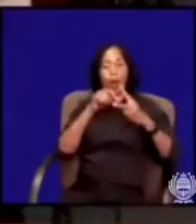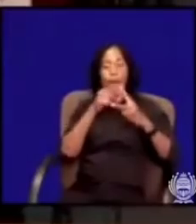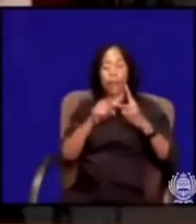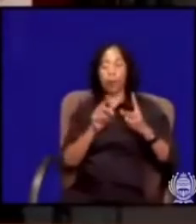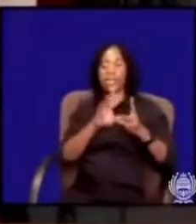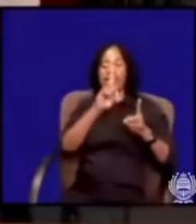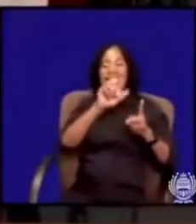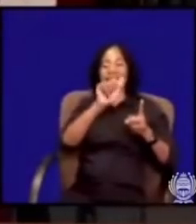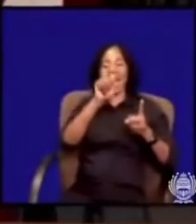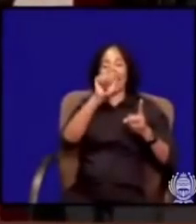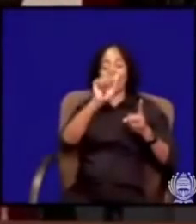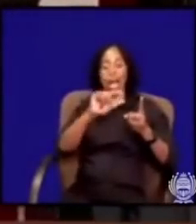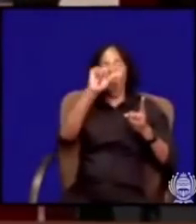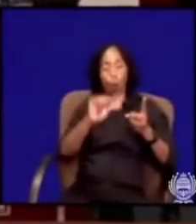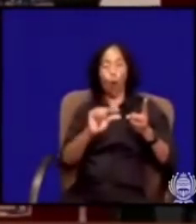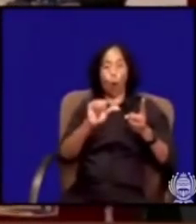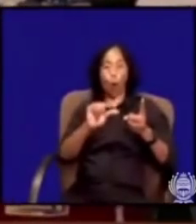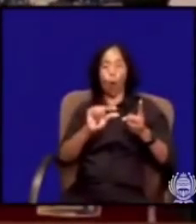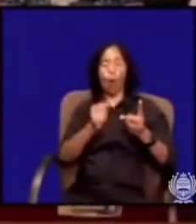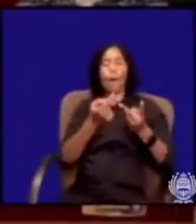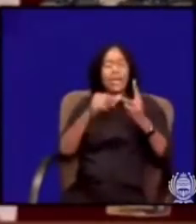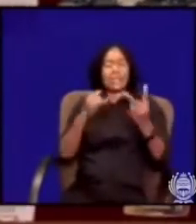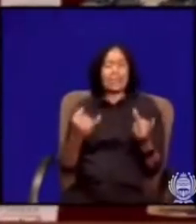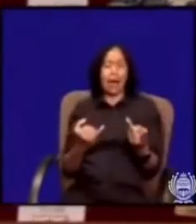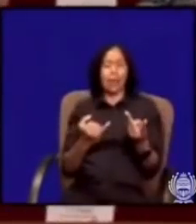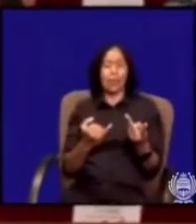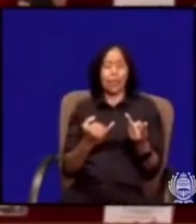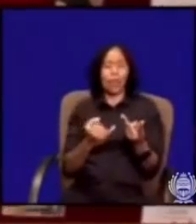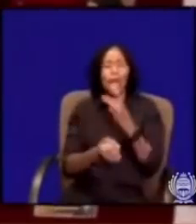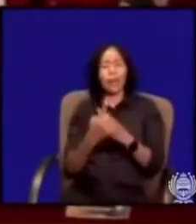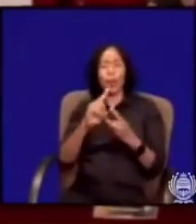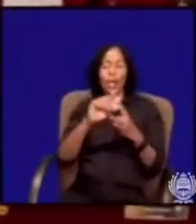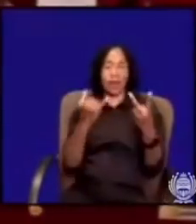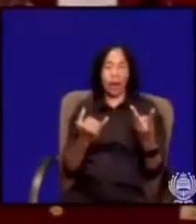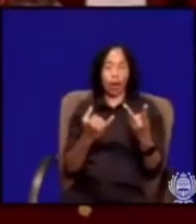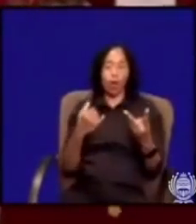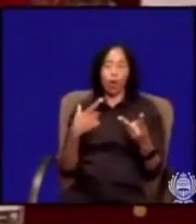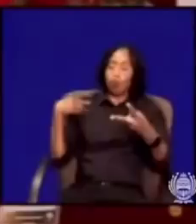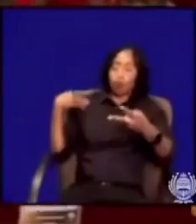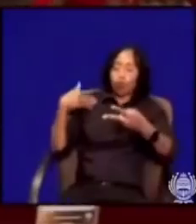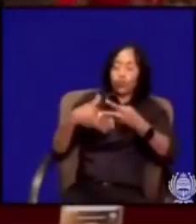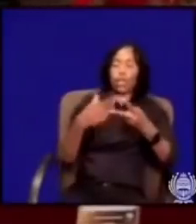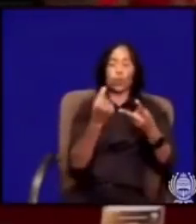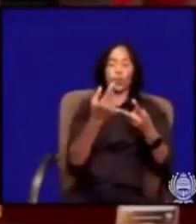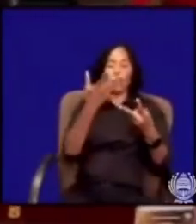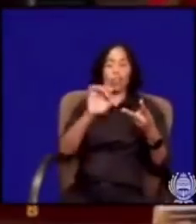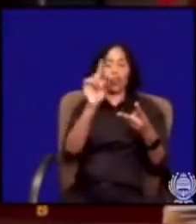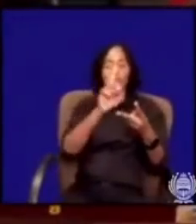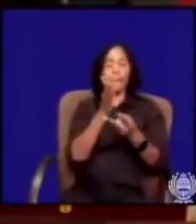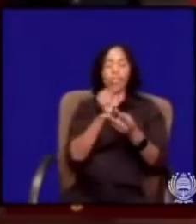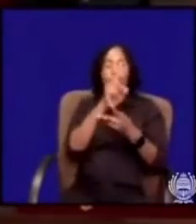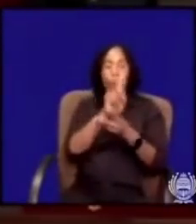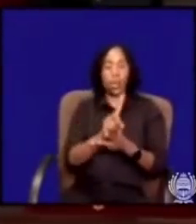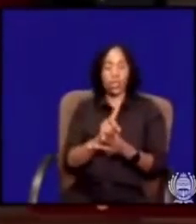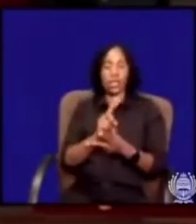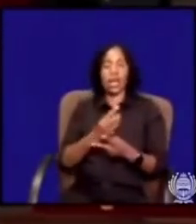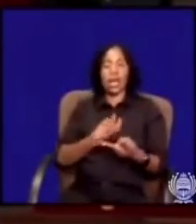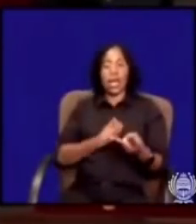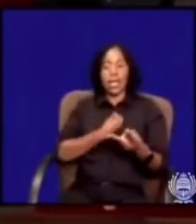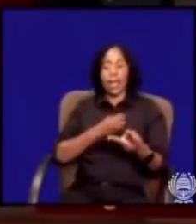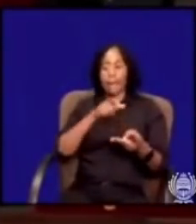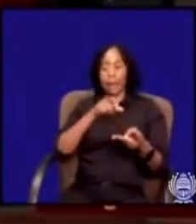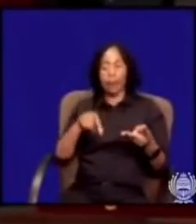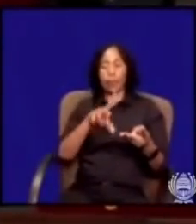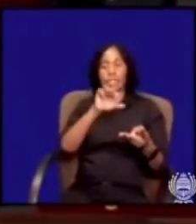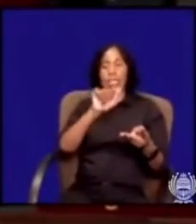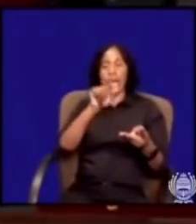promise. How far is government with this idea? What have they done to ensure that young people are able to lower data